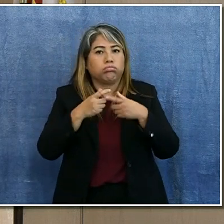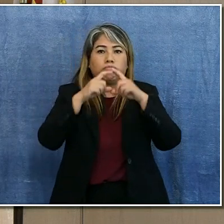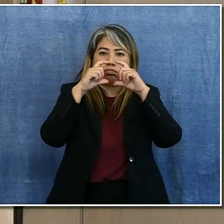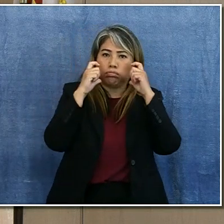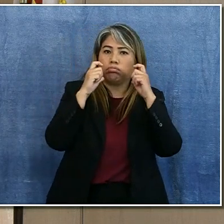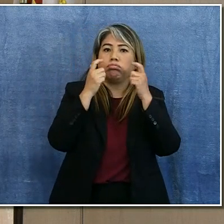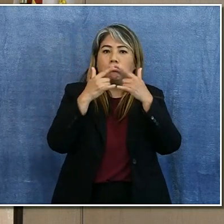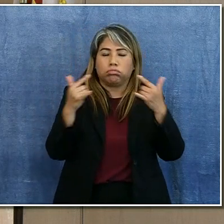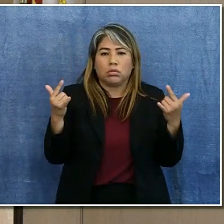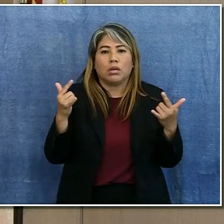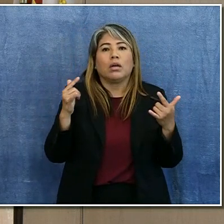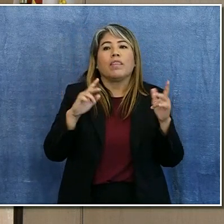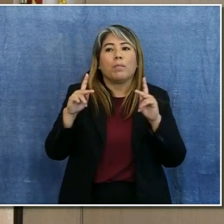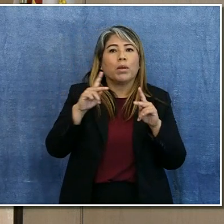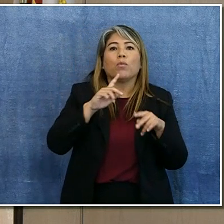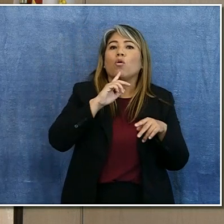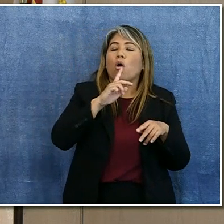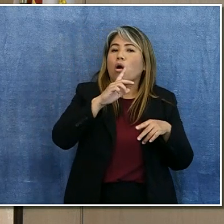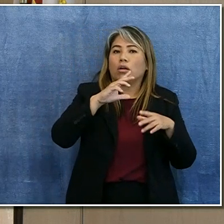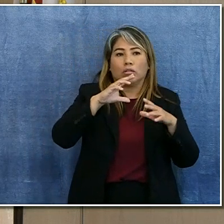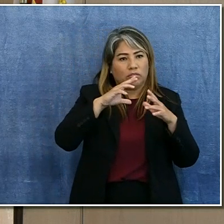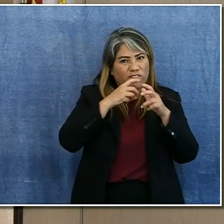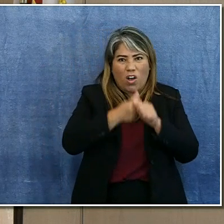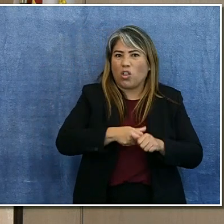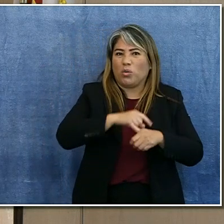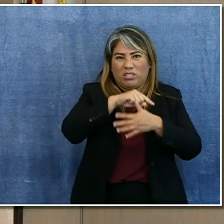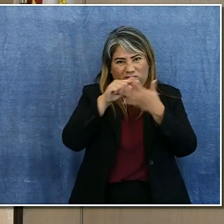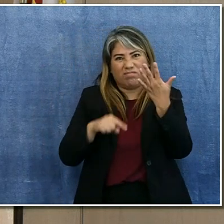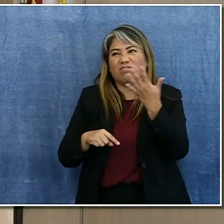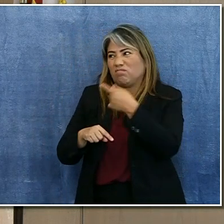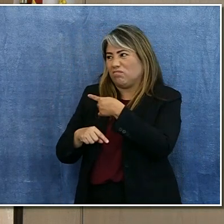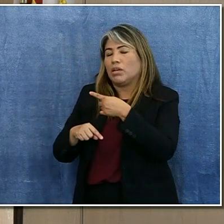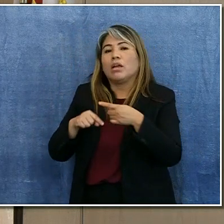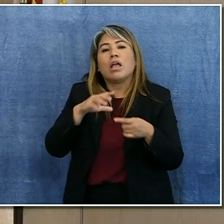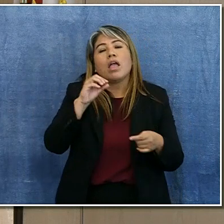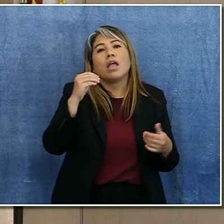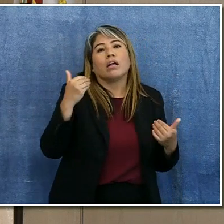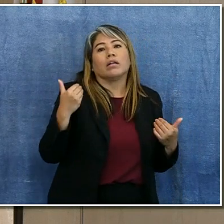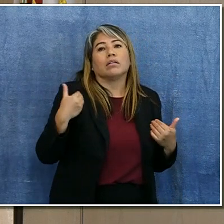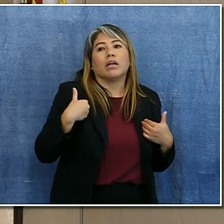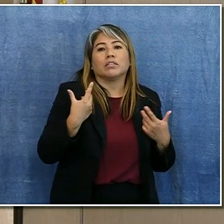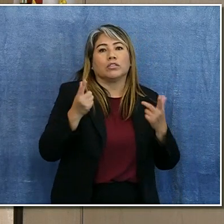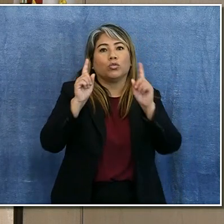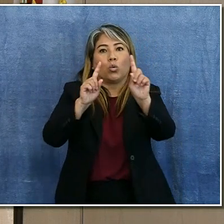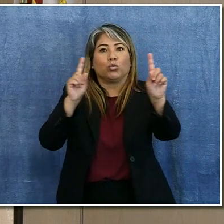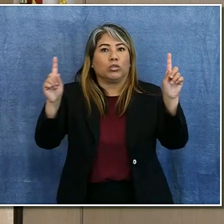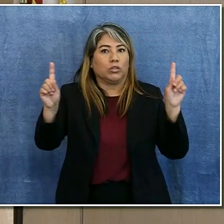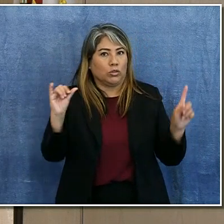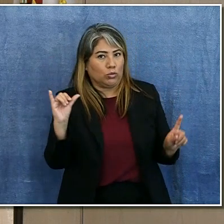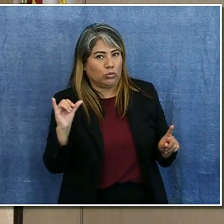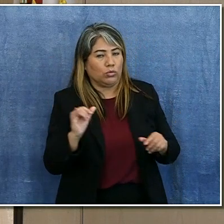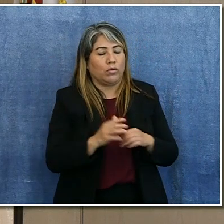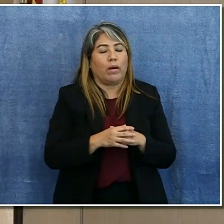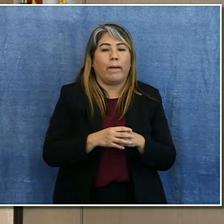hygiene, that people are wearing their facial coverings, and that there's social